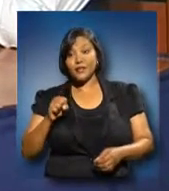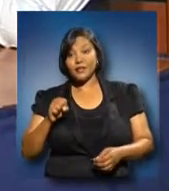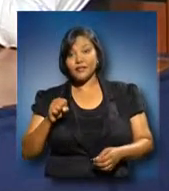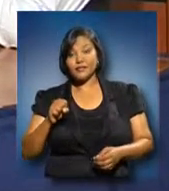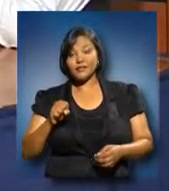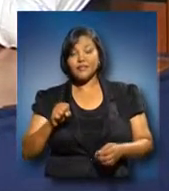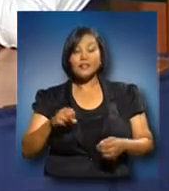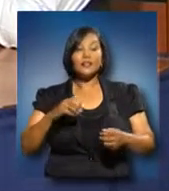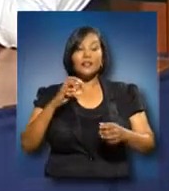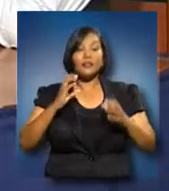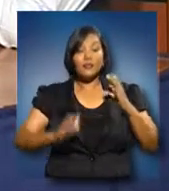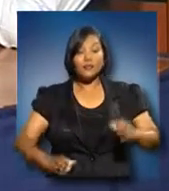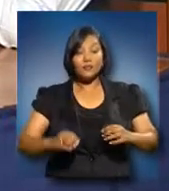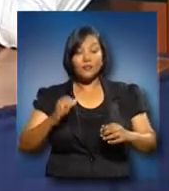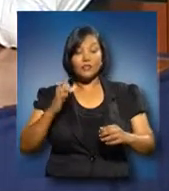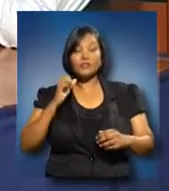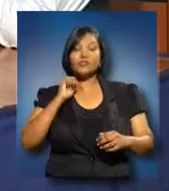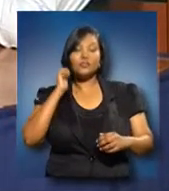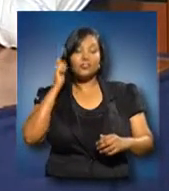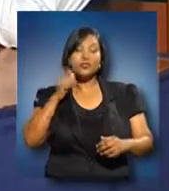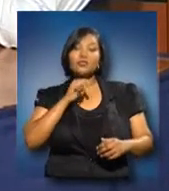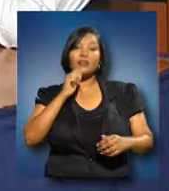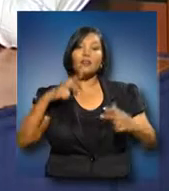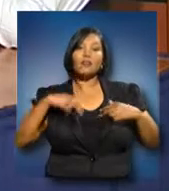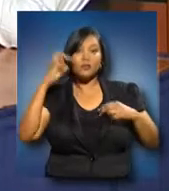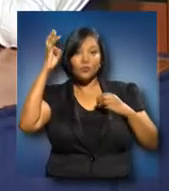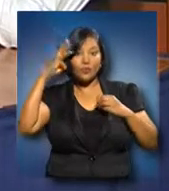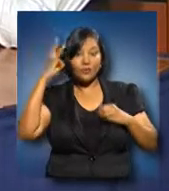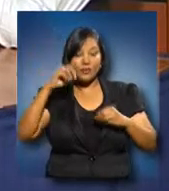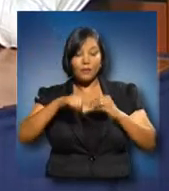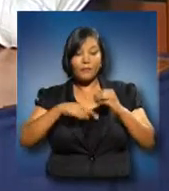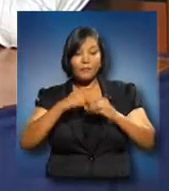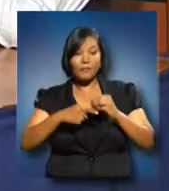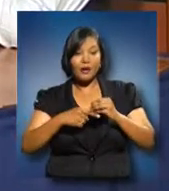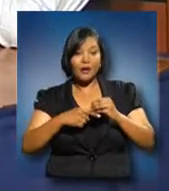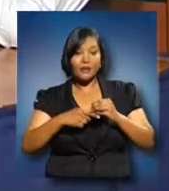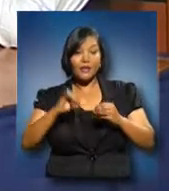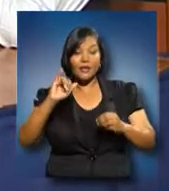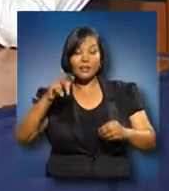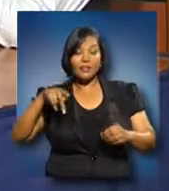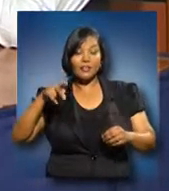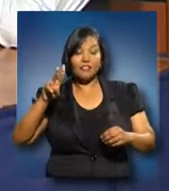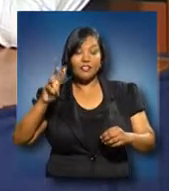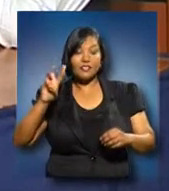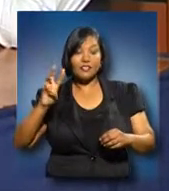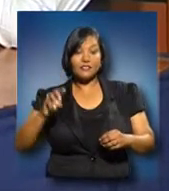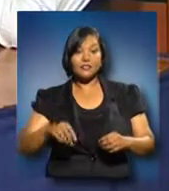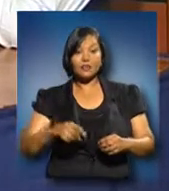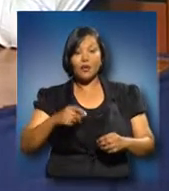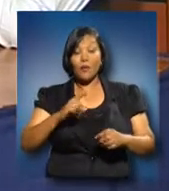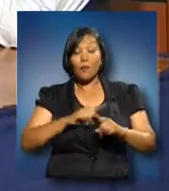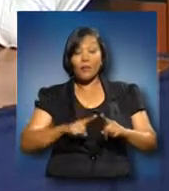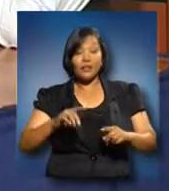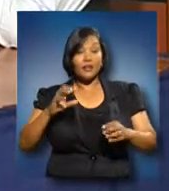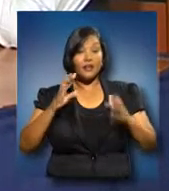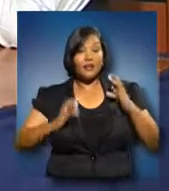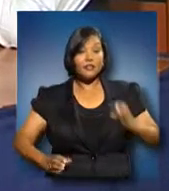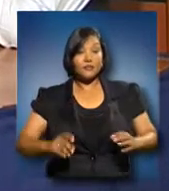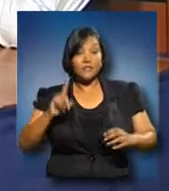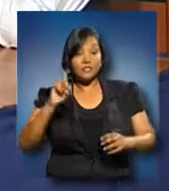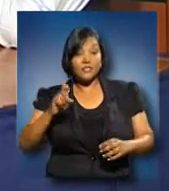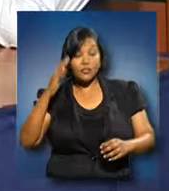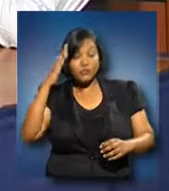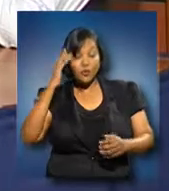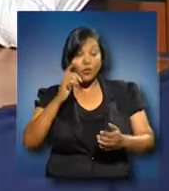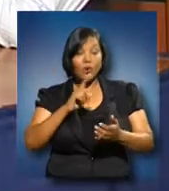the consumer shouldn't have to worry about this. On the other hand, the consumer has a role to play in what they ask from the